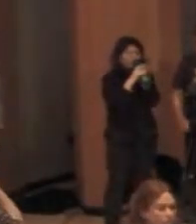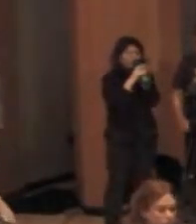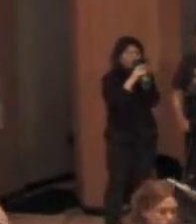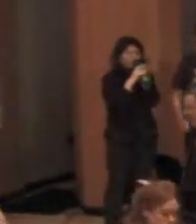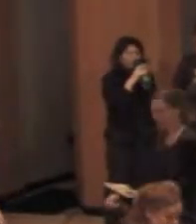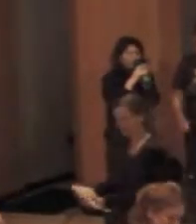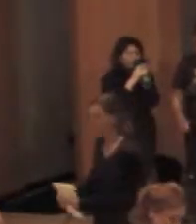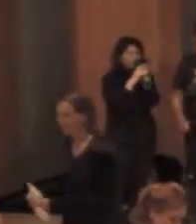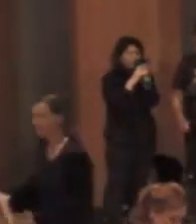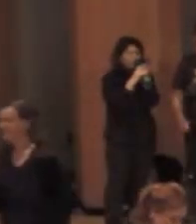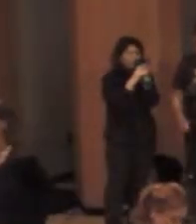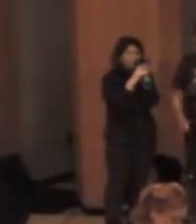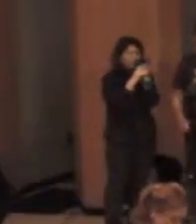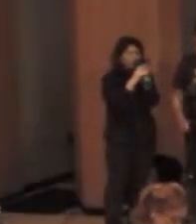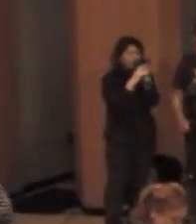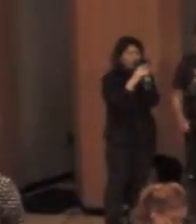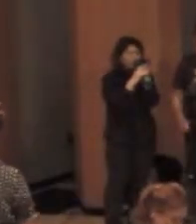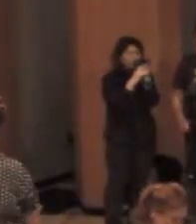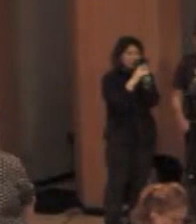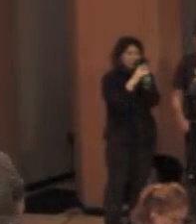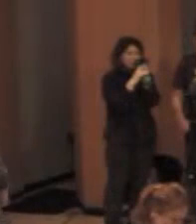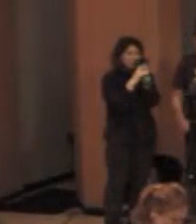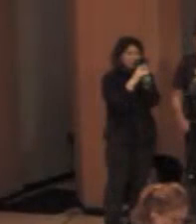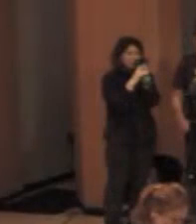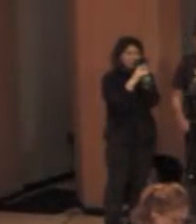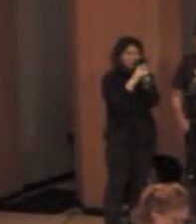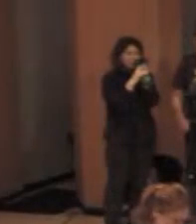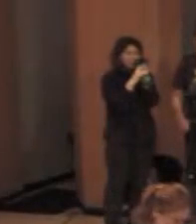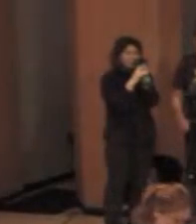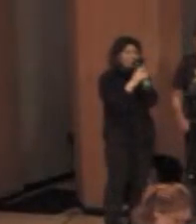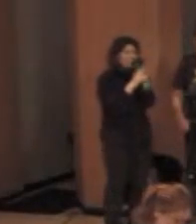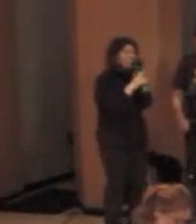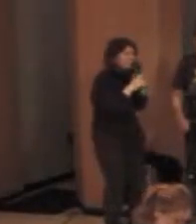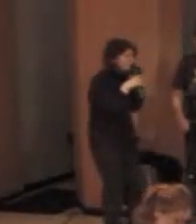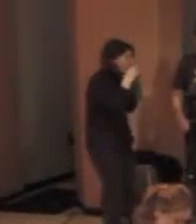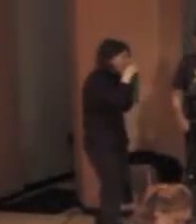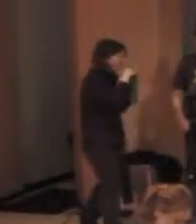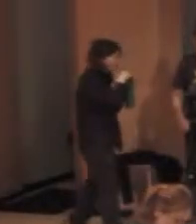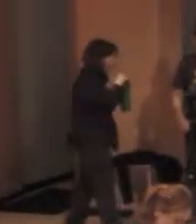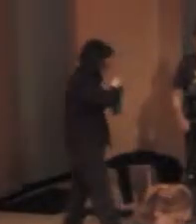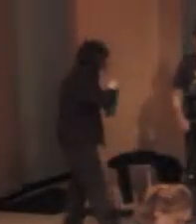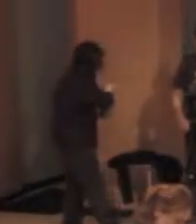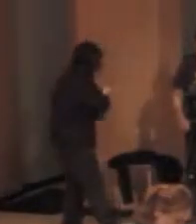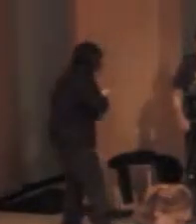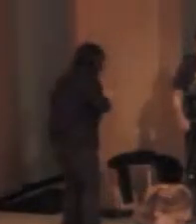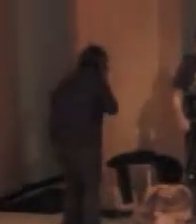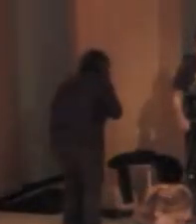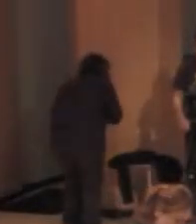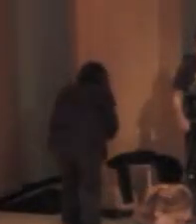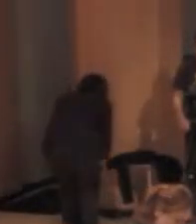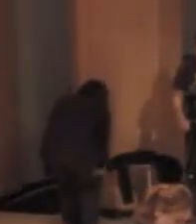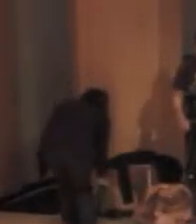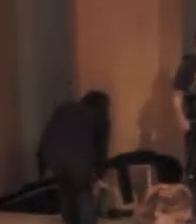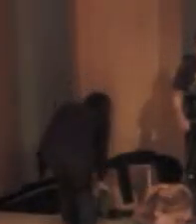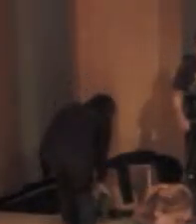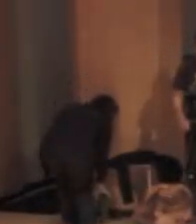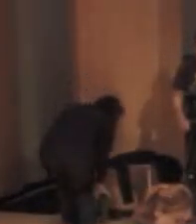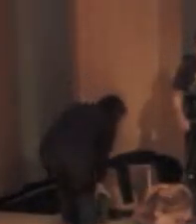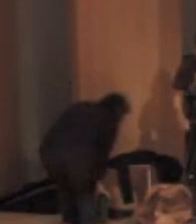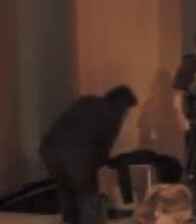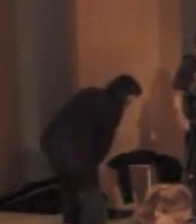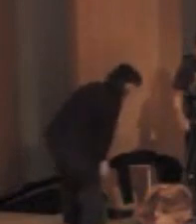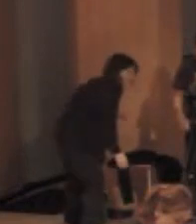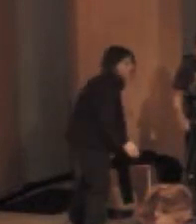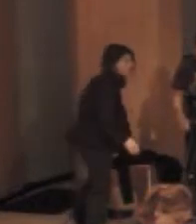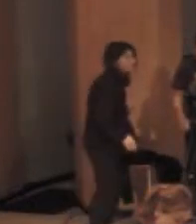this okay all right yeah are you are you now